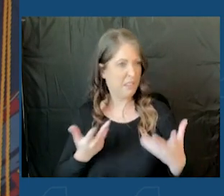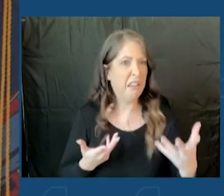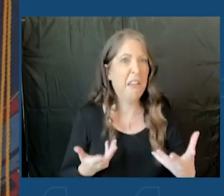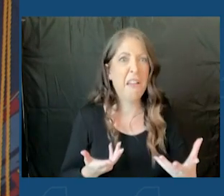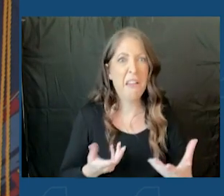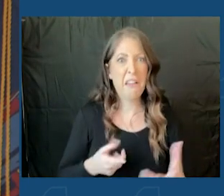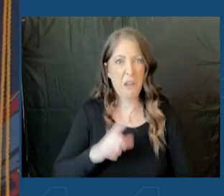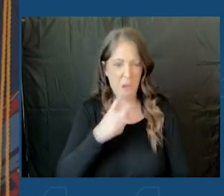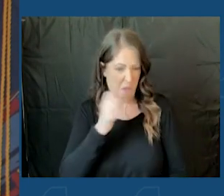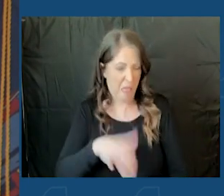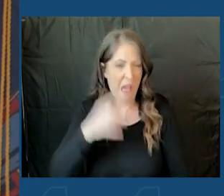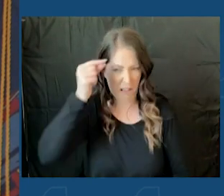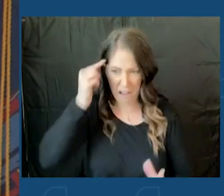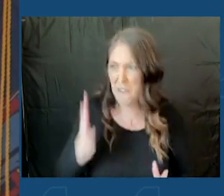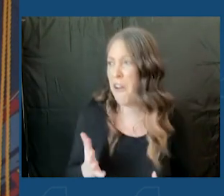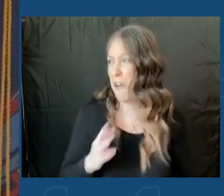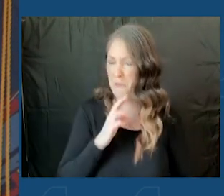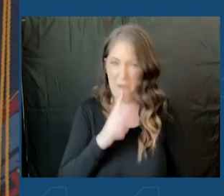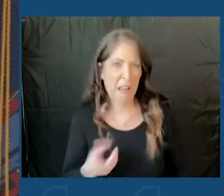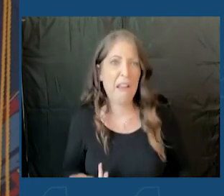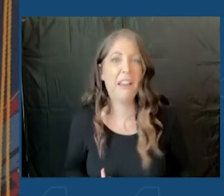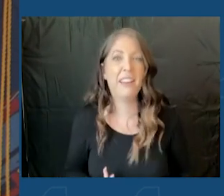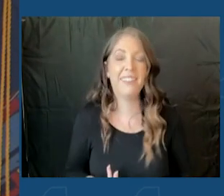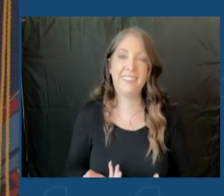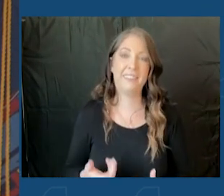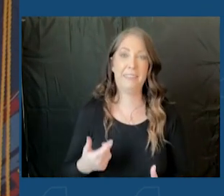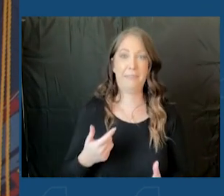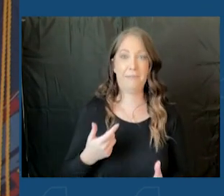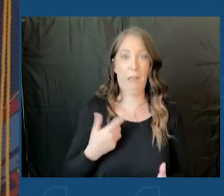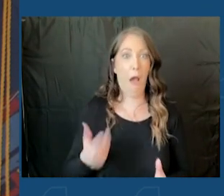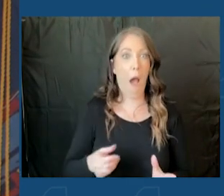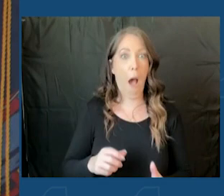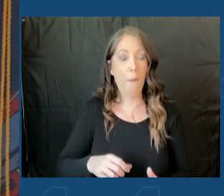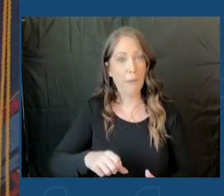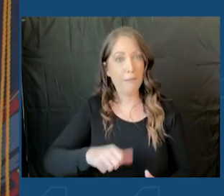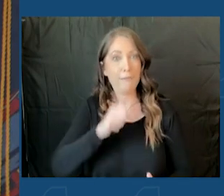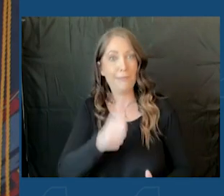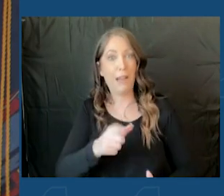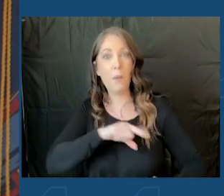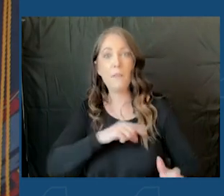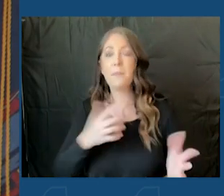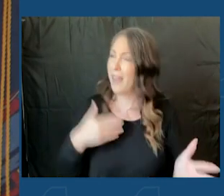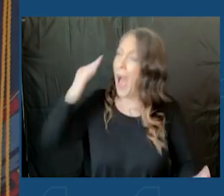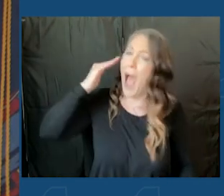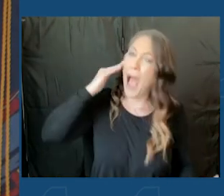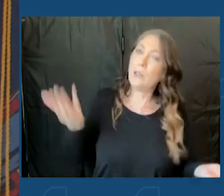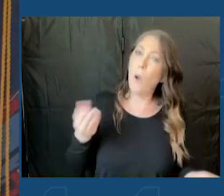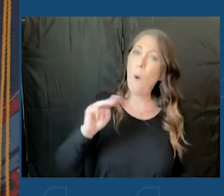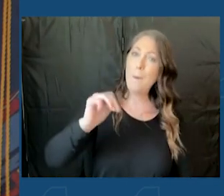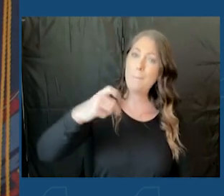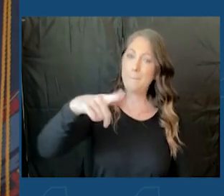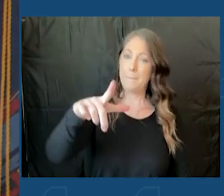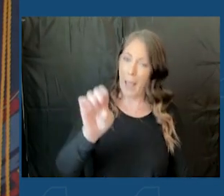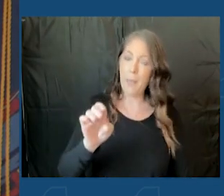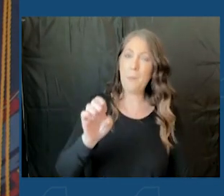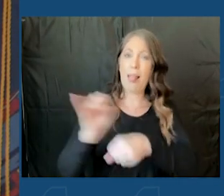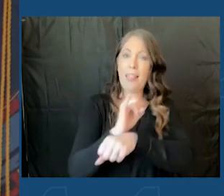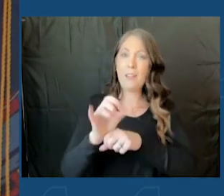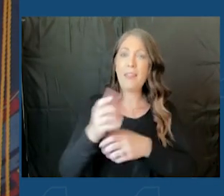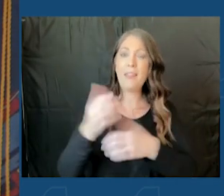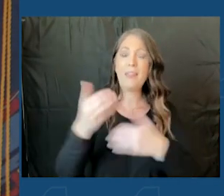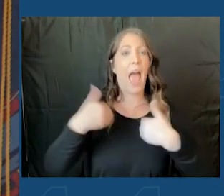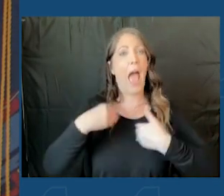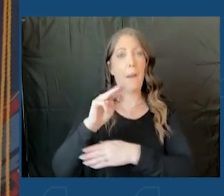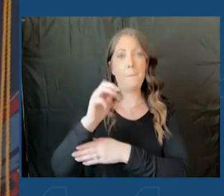our governor? Really? It almost disqualified me, it seems. But I said, I know this maple industry. They have maple beer. They have